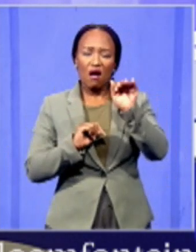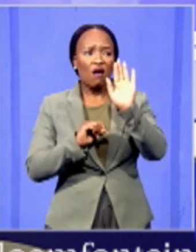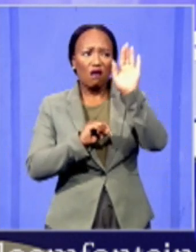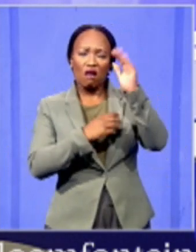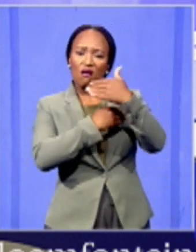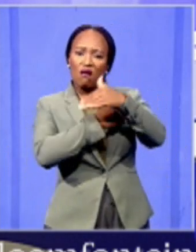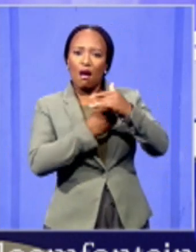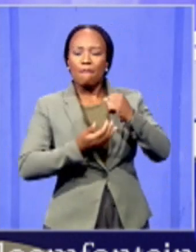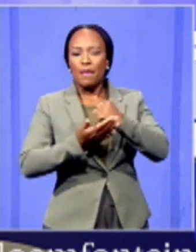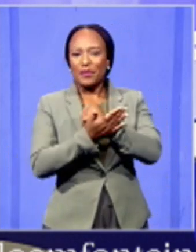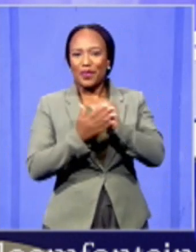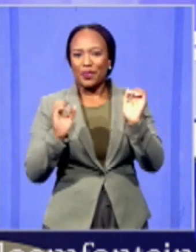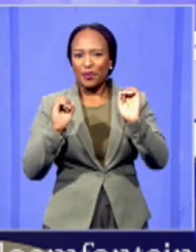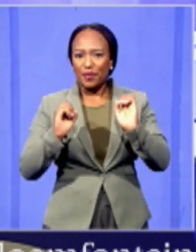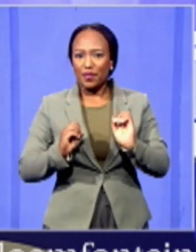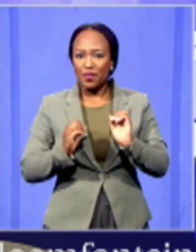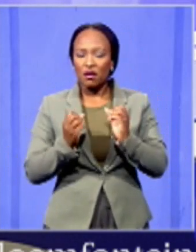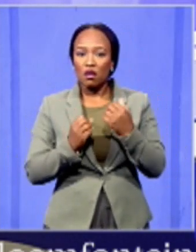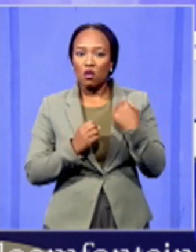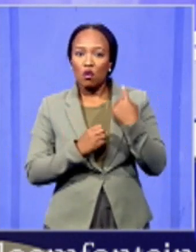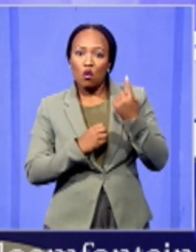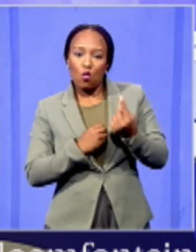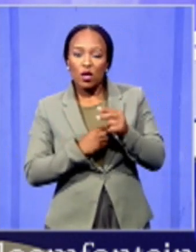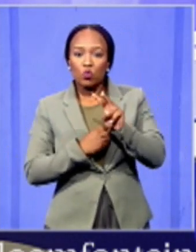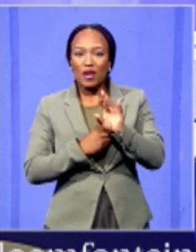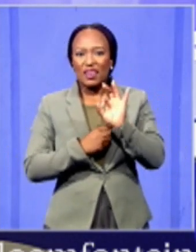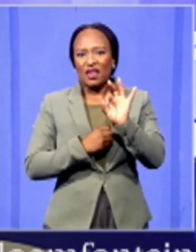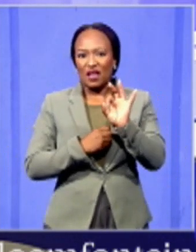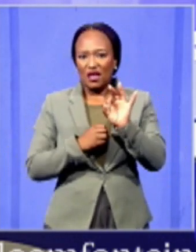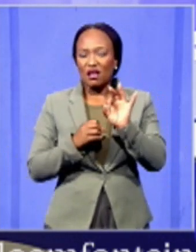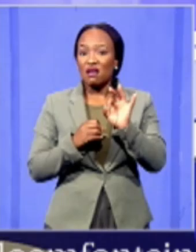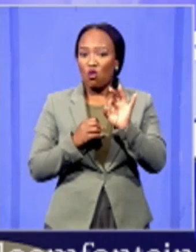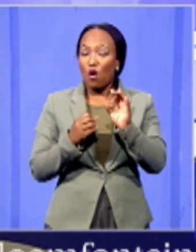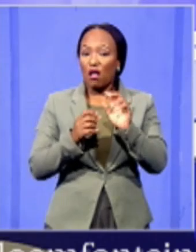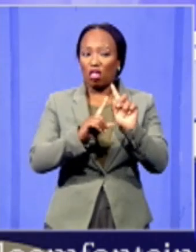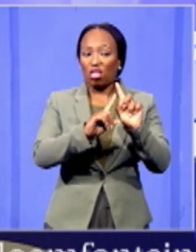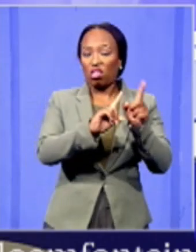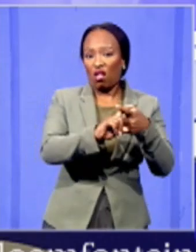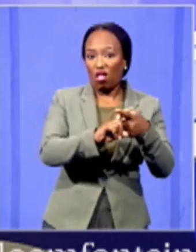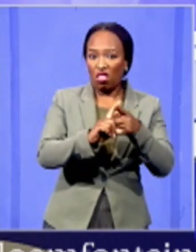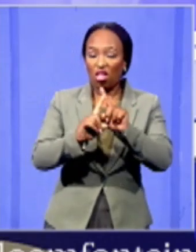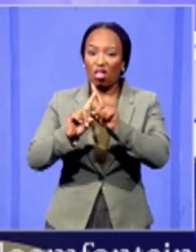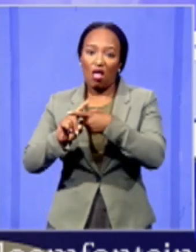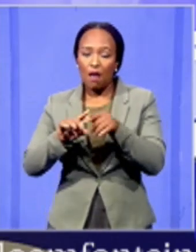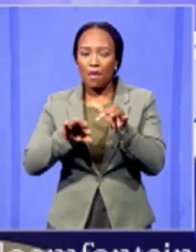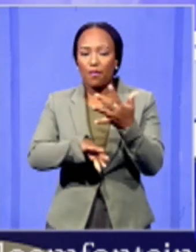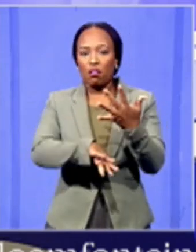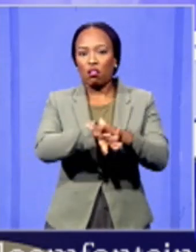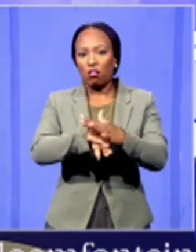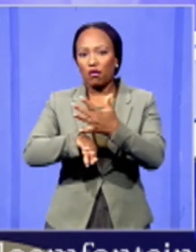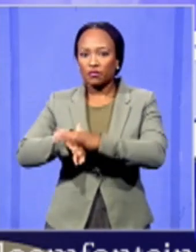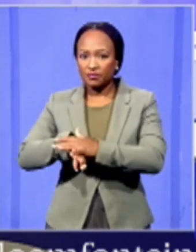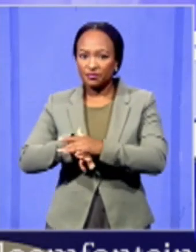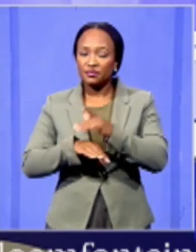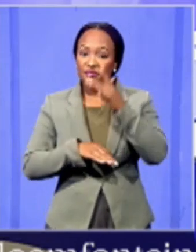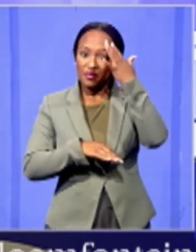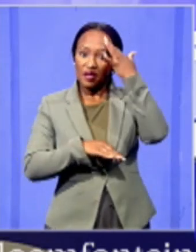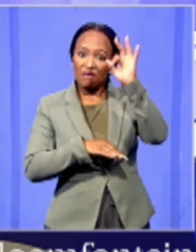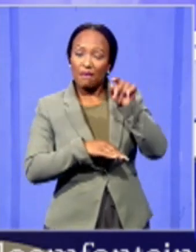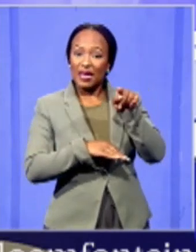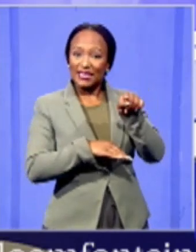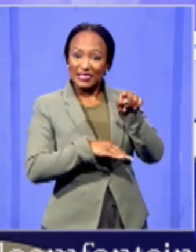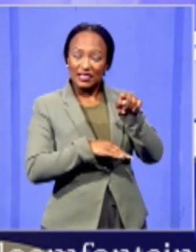se thoma go begilwe mahu a 23 a wa hlotšego ke dikotsi tša mebileng ka provinceng yeo. Mmušo wa province ya Free State